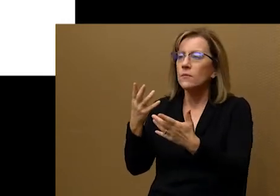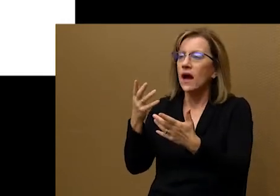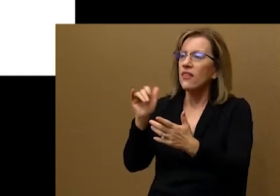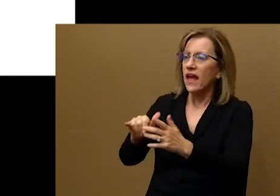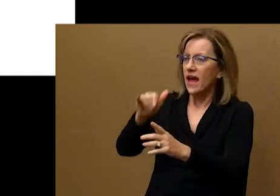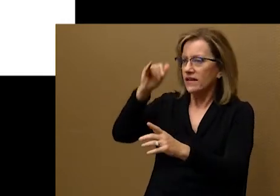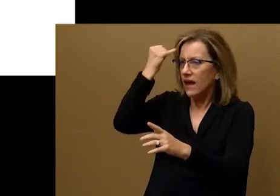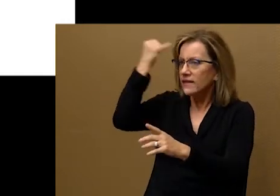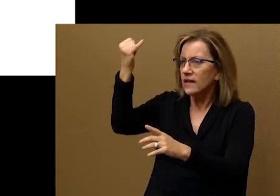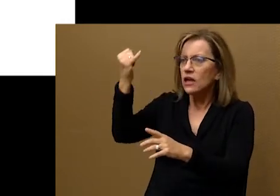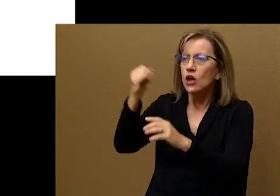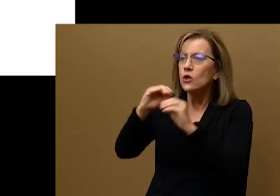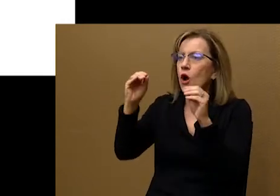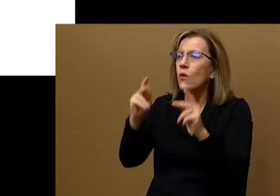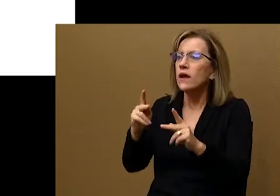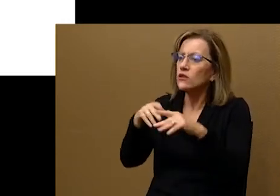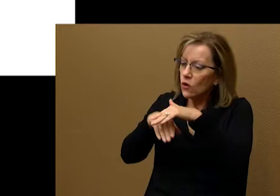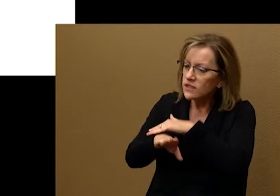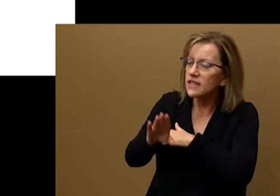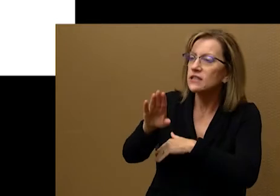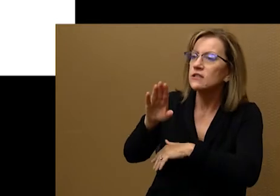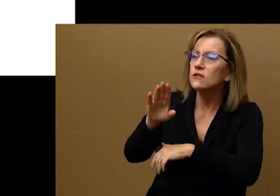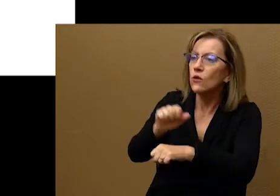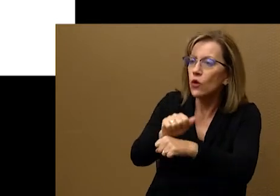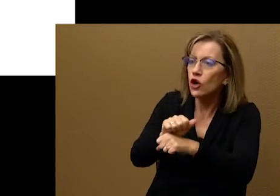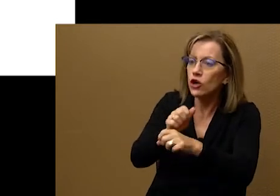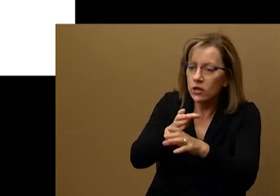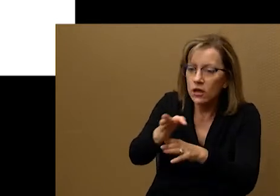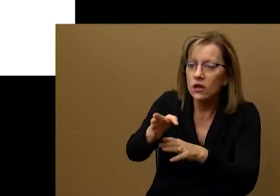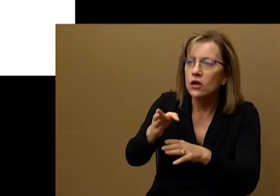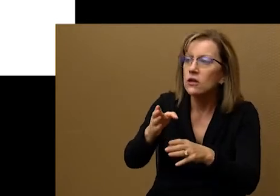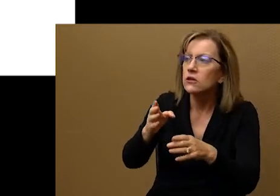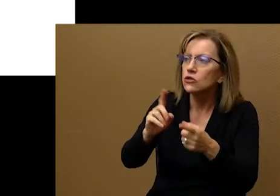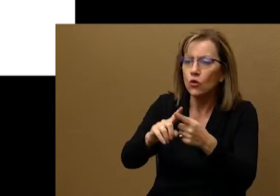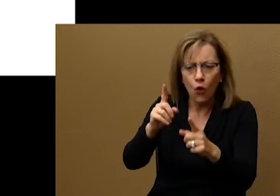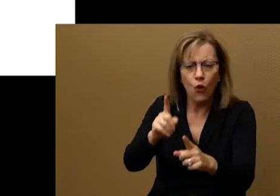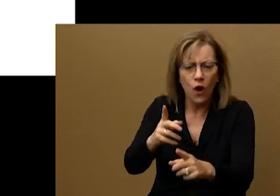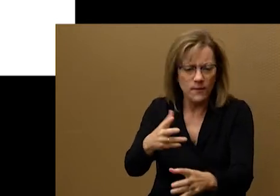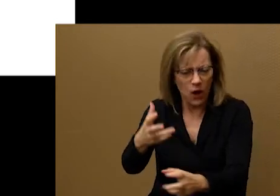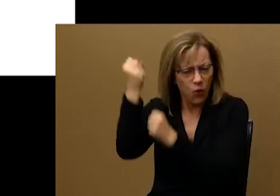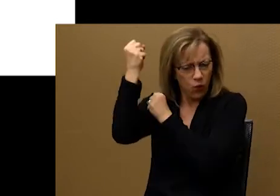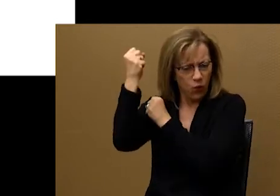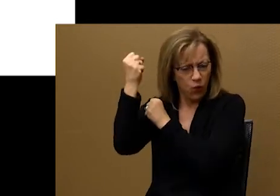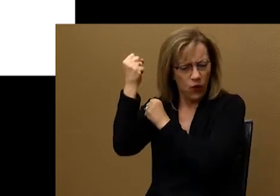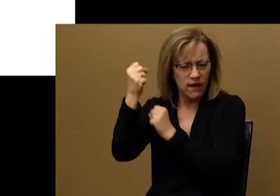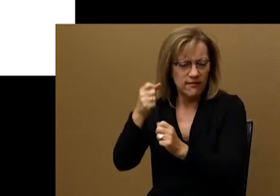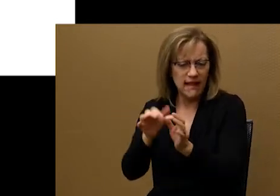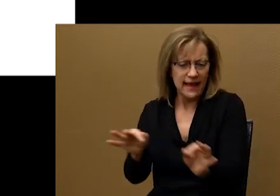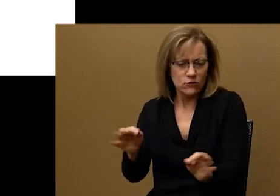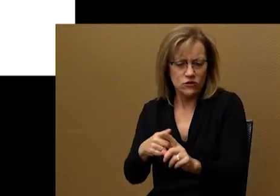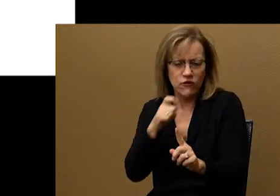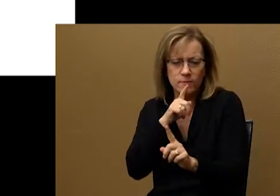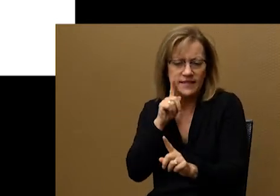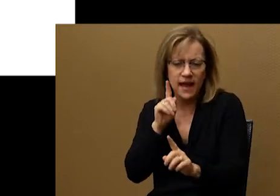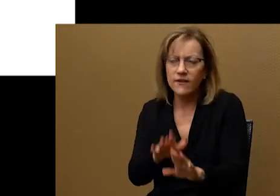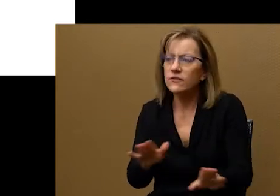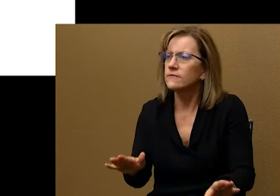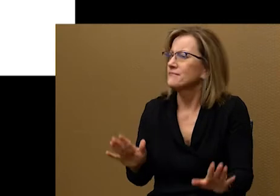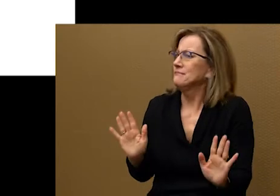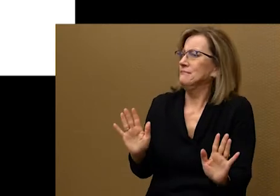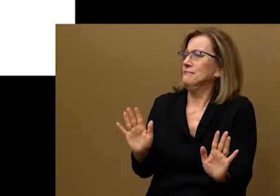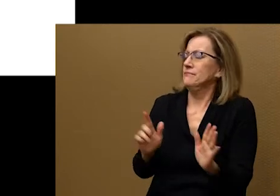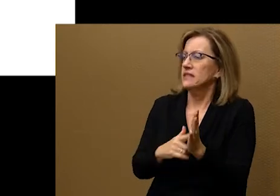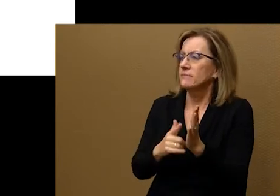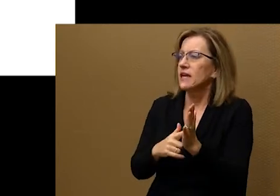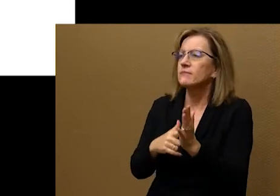language deprivation because nobody goes into this work with the intention of depriving deaf children of language. And sometimes it's